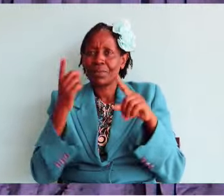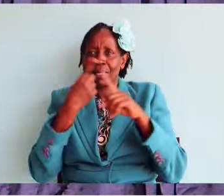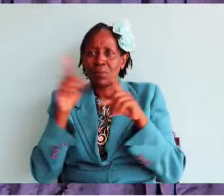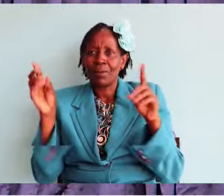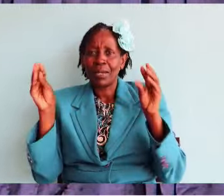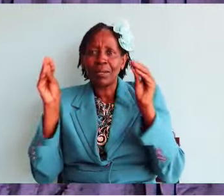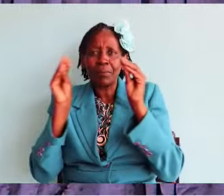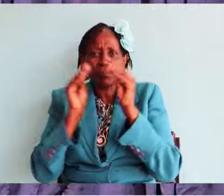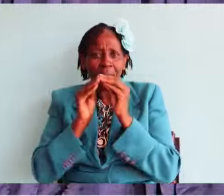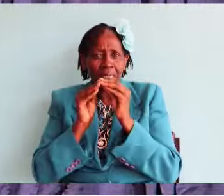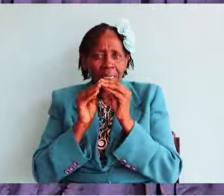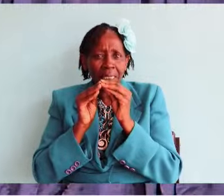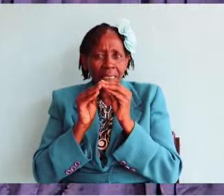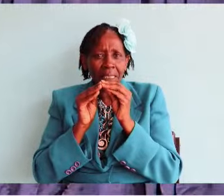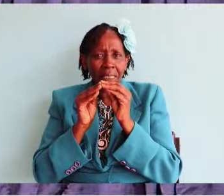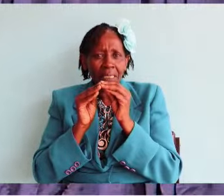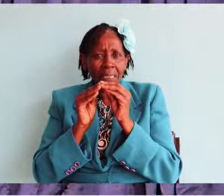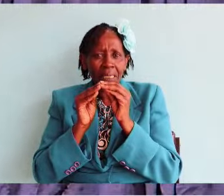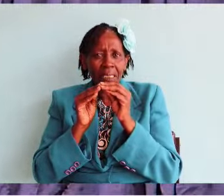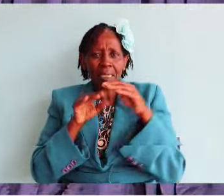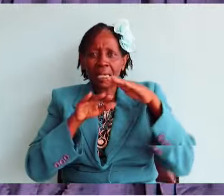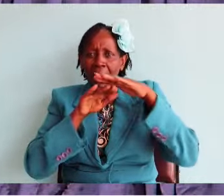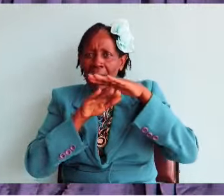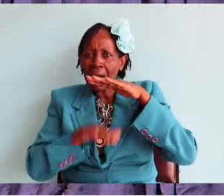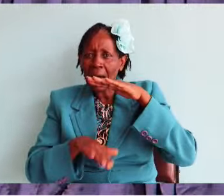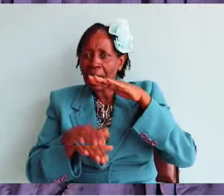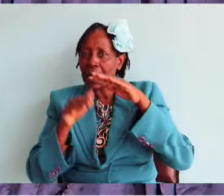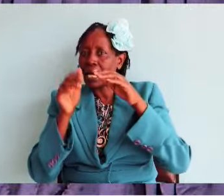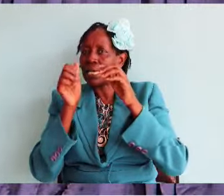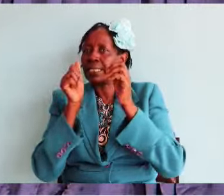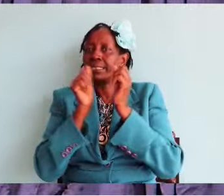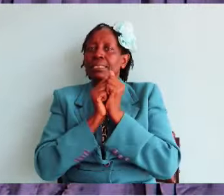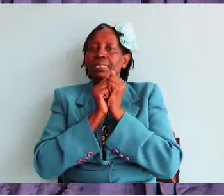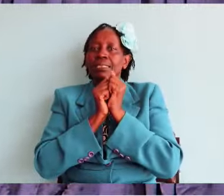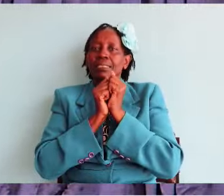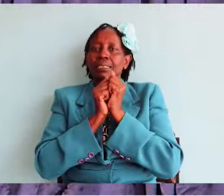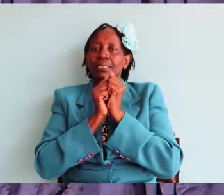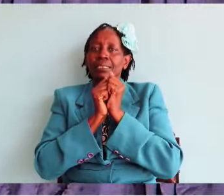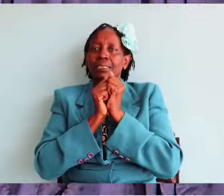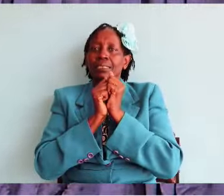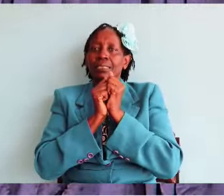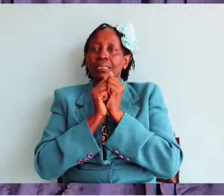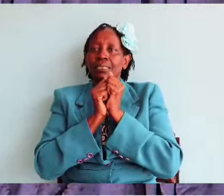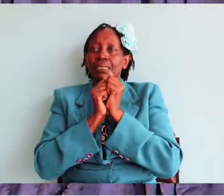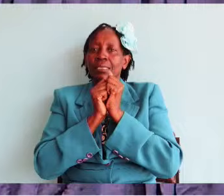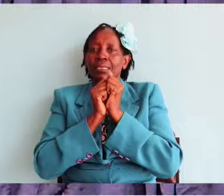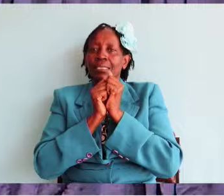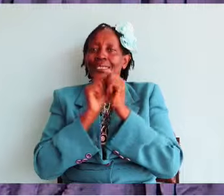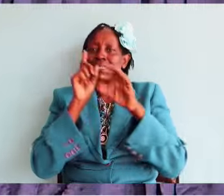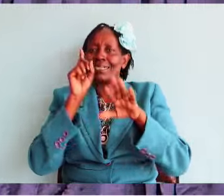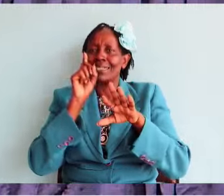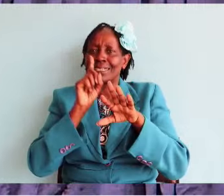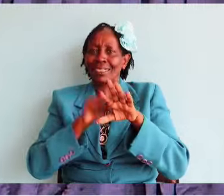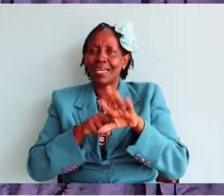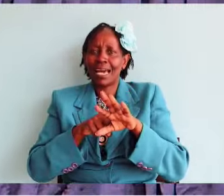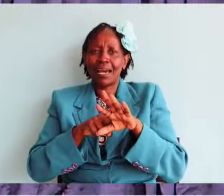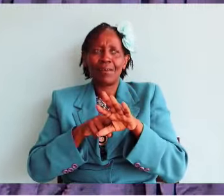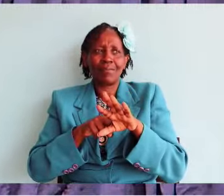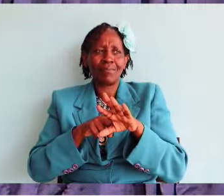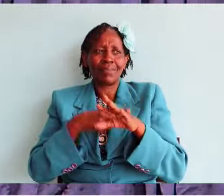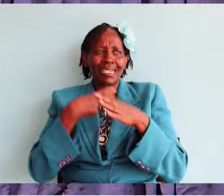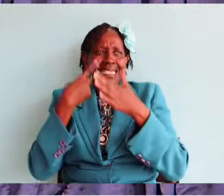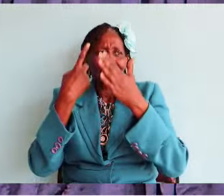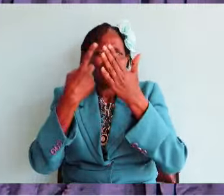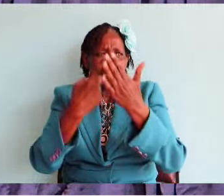I'm sure if we were all of us, we would not even discuss that. When I was sitting there and the discussions were going on, I